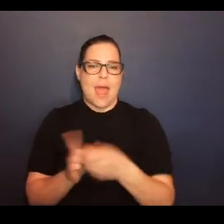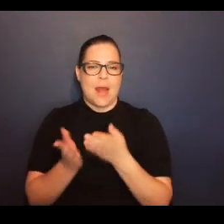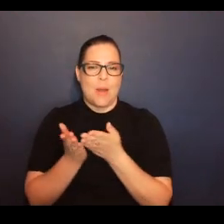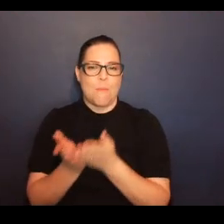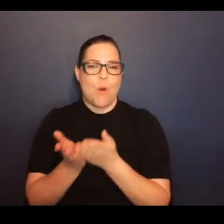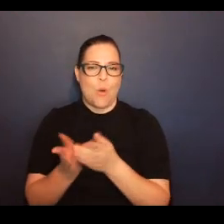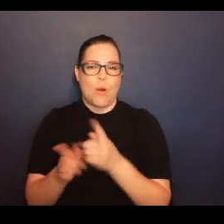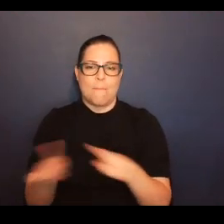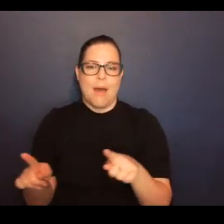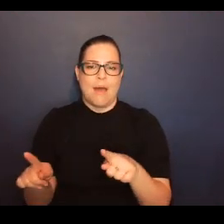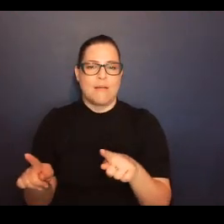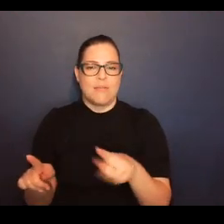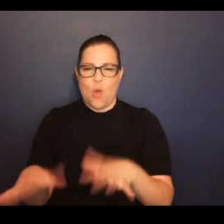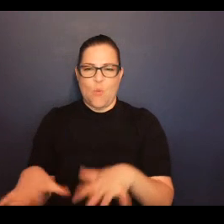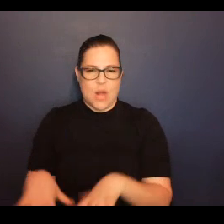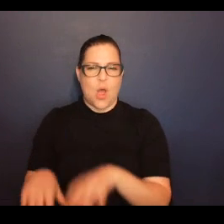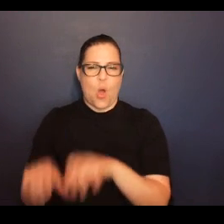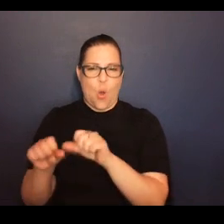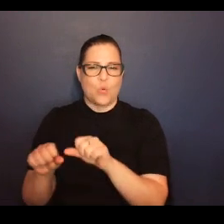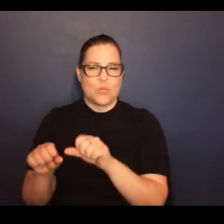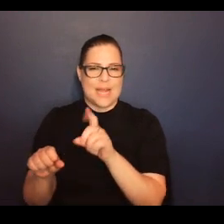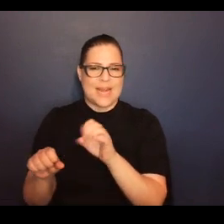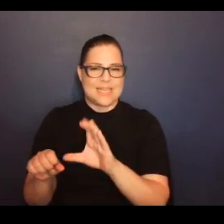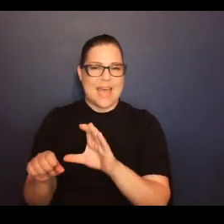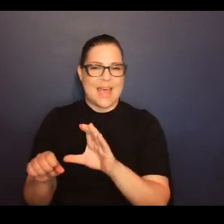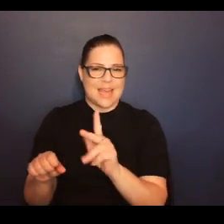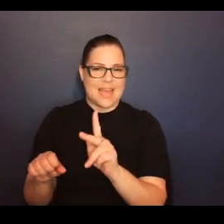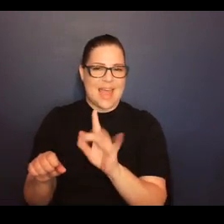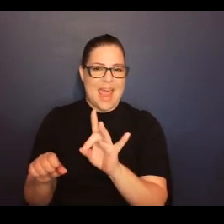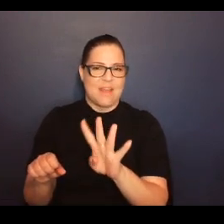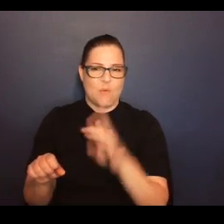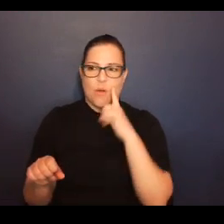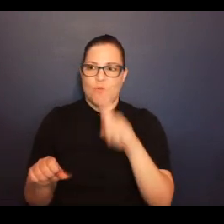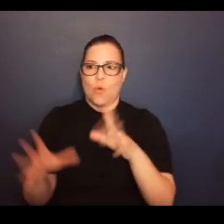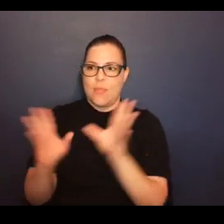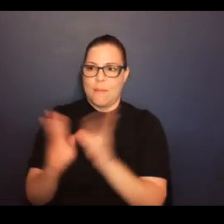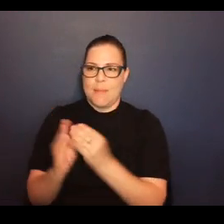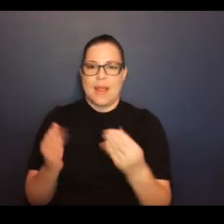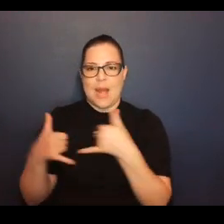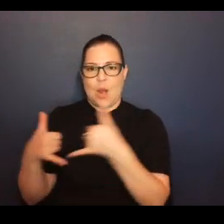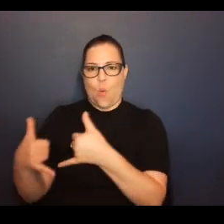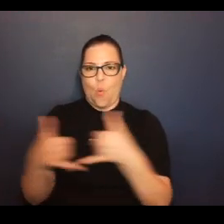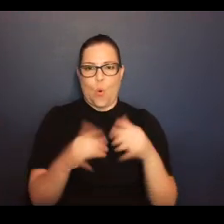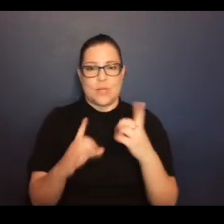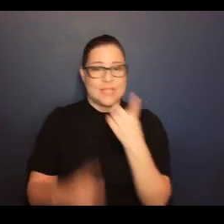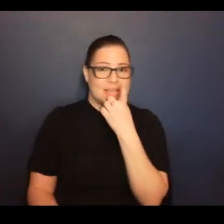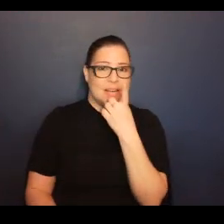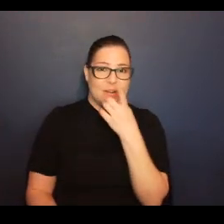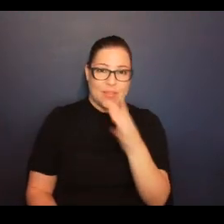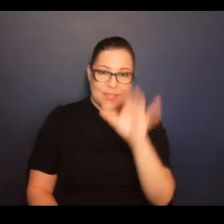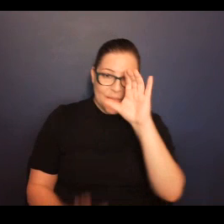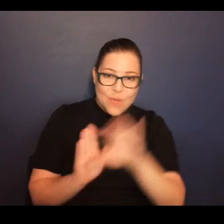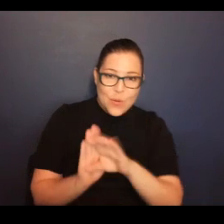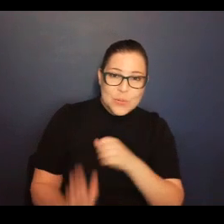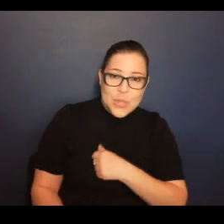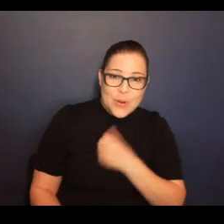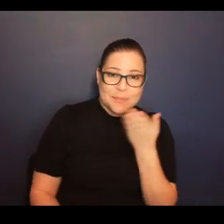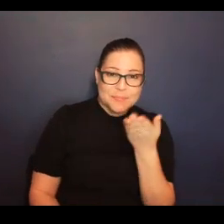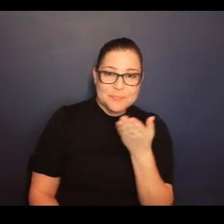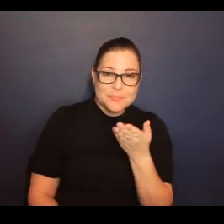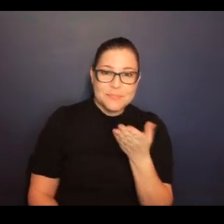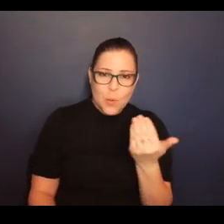they hosted us this year at Deck 84 for both the captain's meeting as well as the awards center. And these are some photos. Sorry. No,